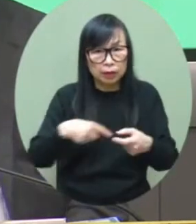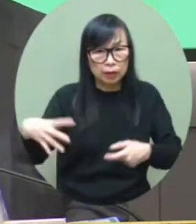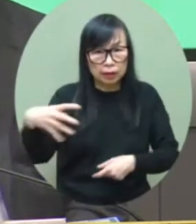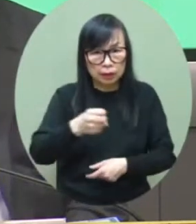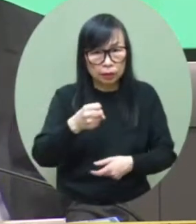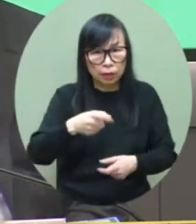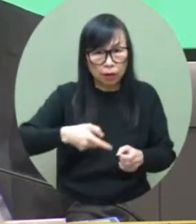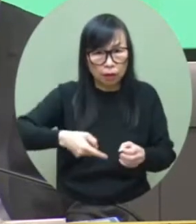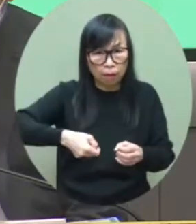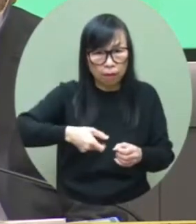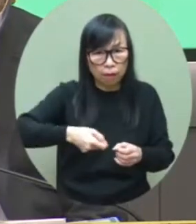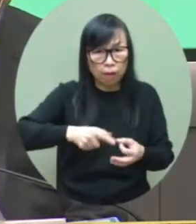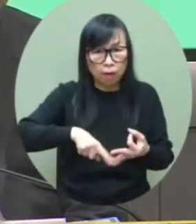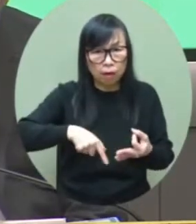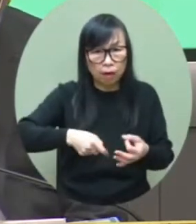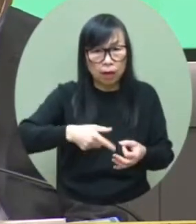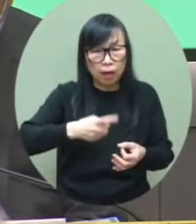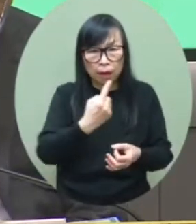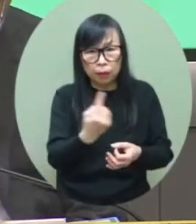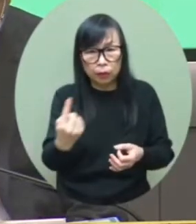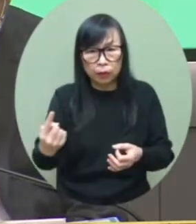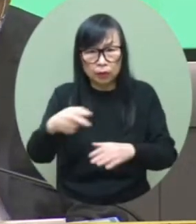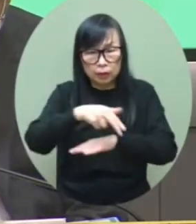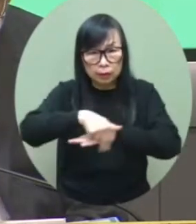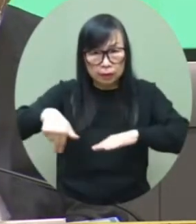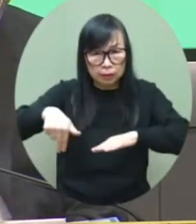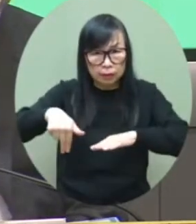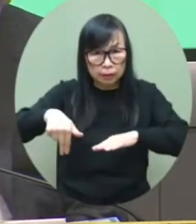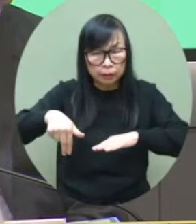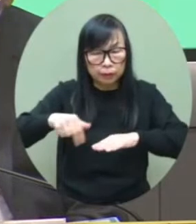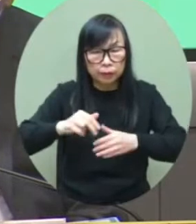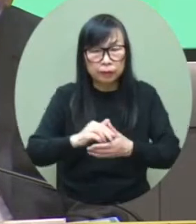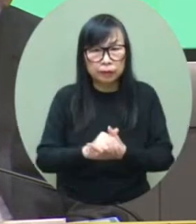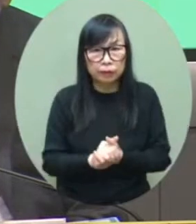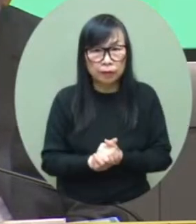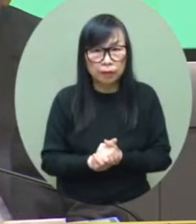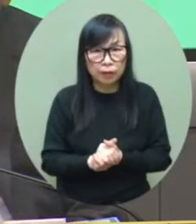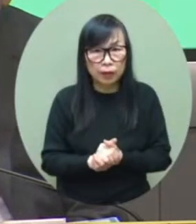locations. So that's why the Deputy Financial Secretary